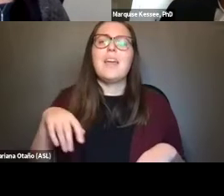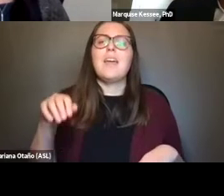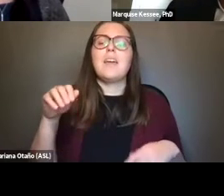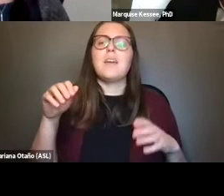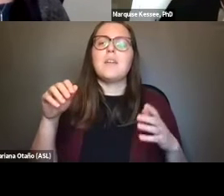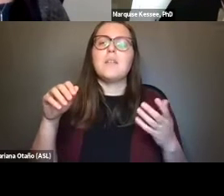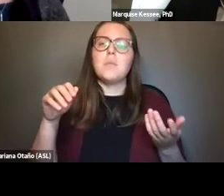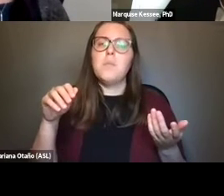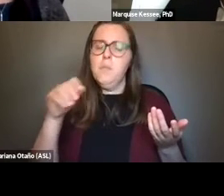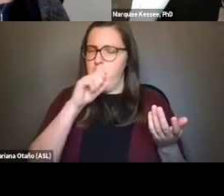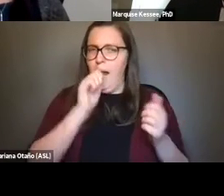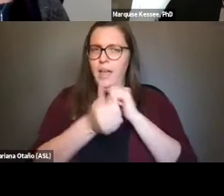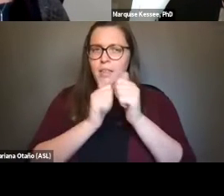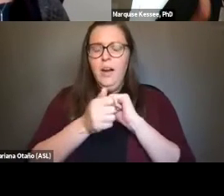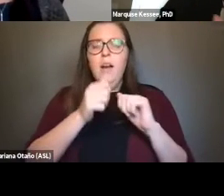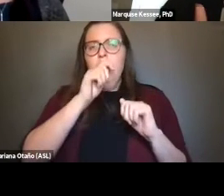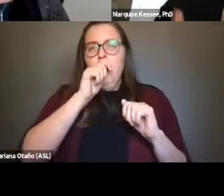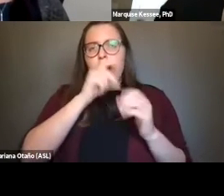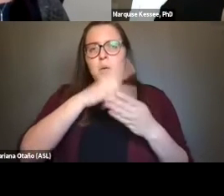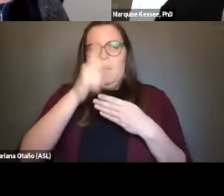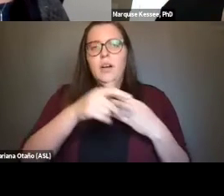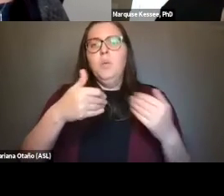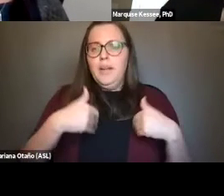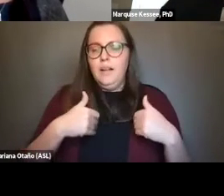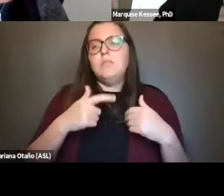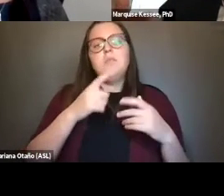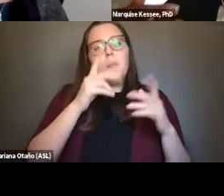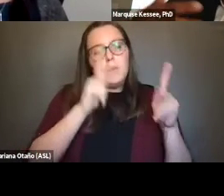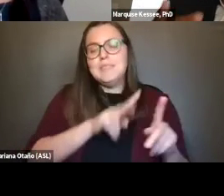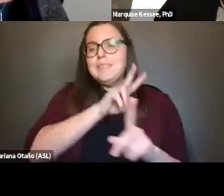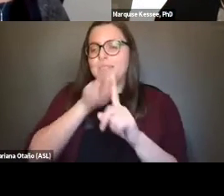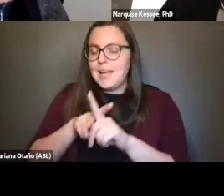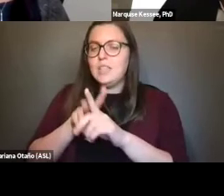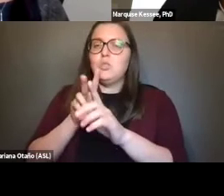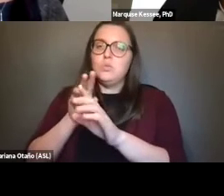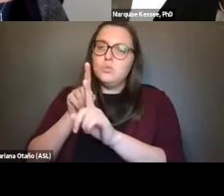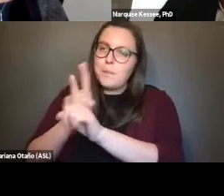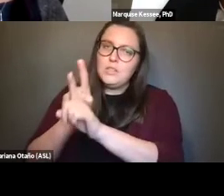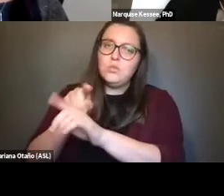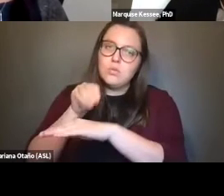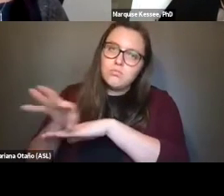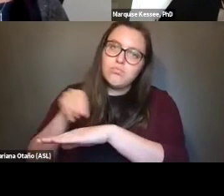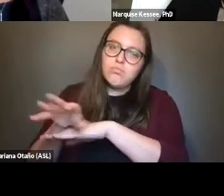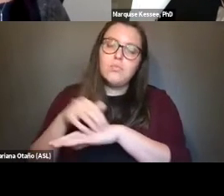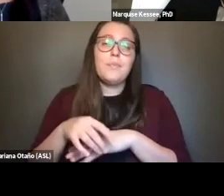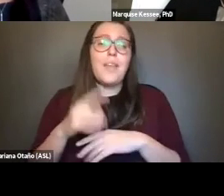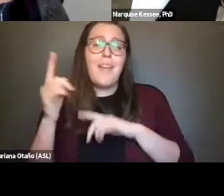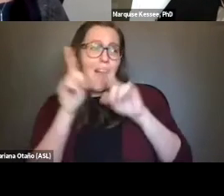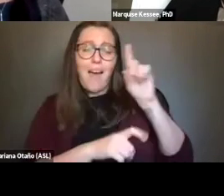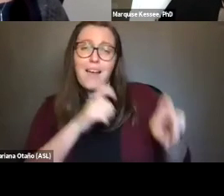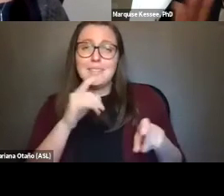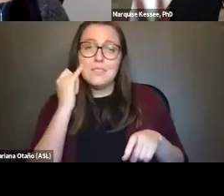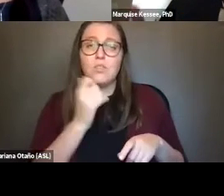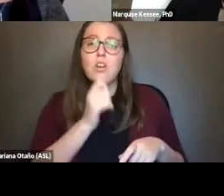that person who is assigned to give you that mentoring and ask those questions, you know, if you're not sure. And